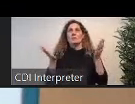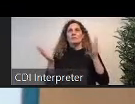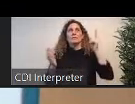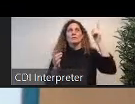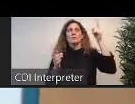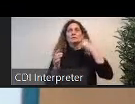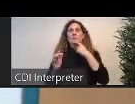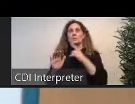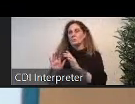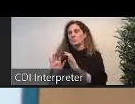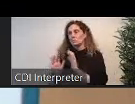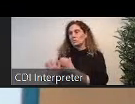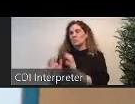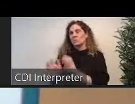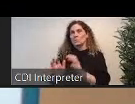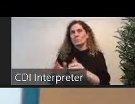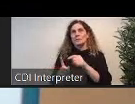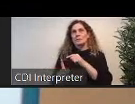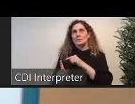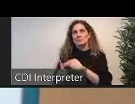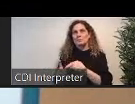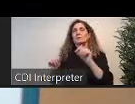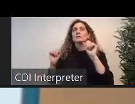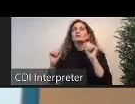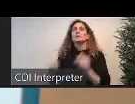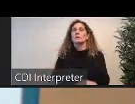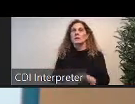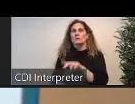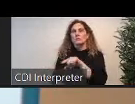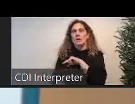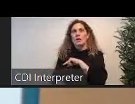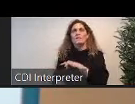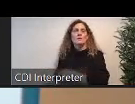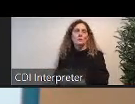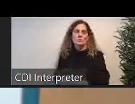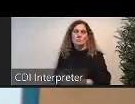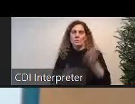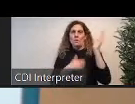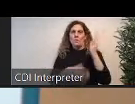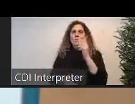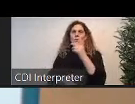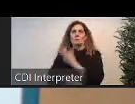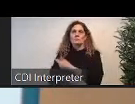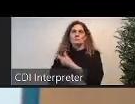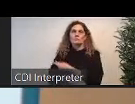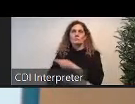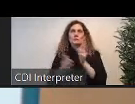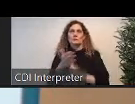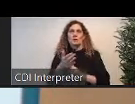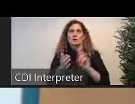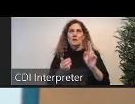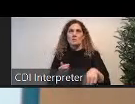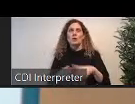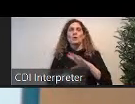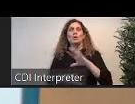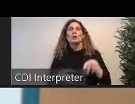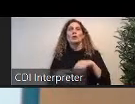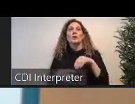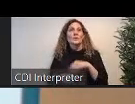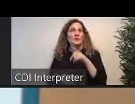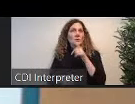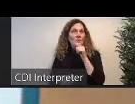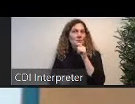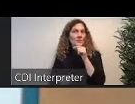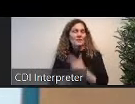or other groups will become eligible, excuse me. And this includes notably school and daycare personnel.